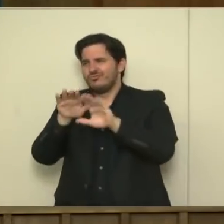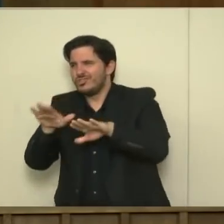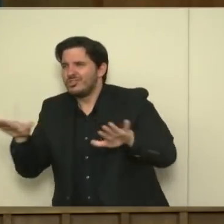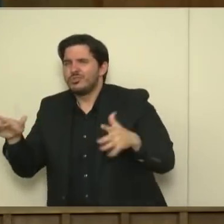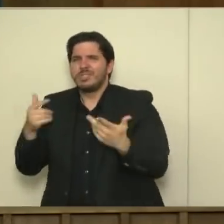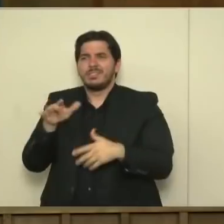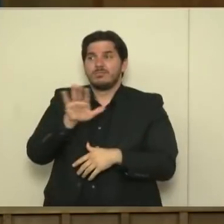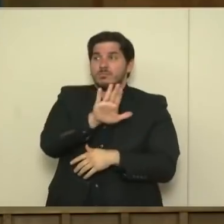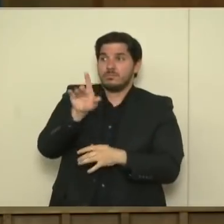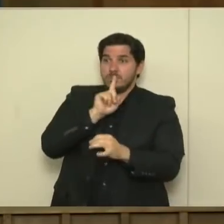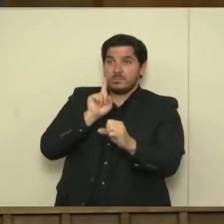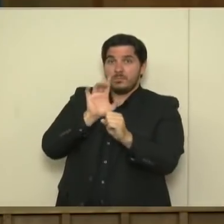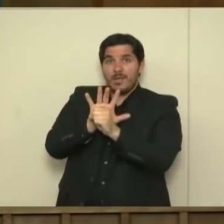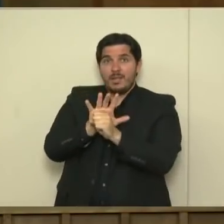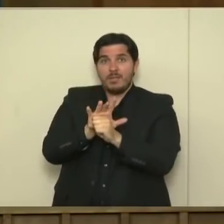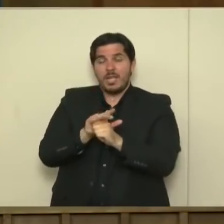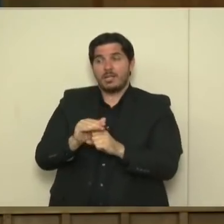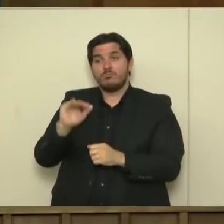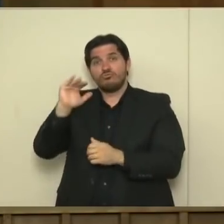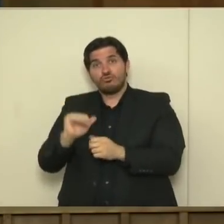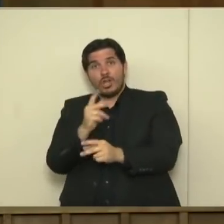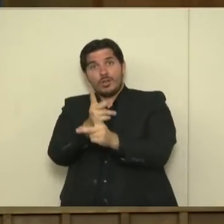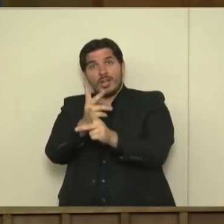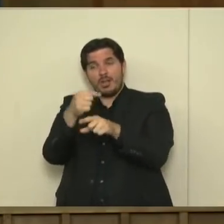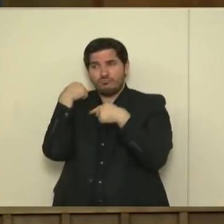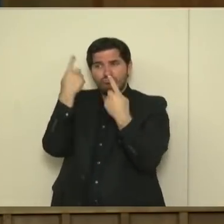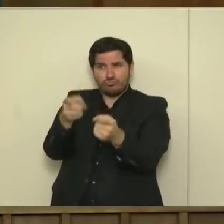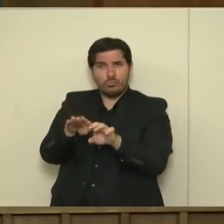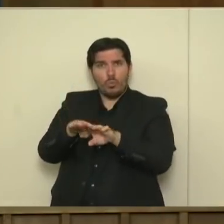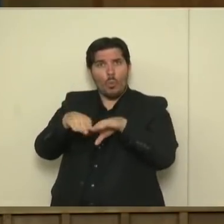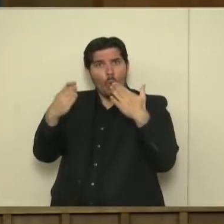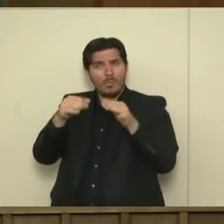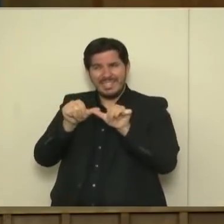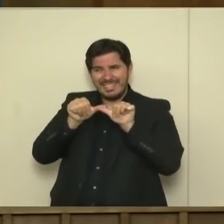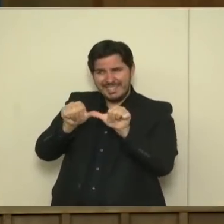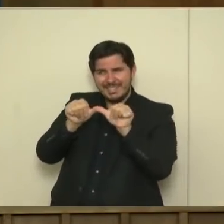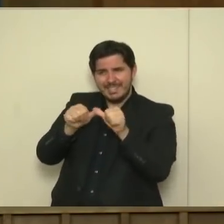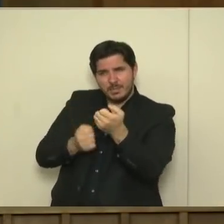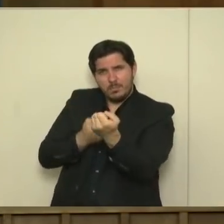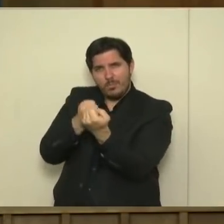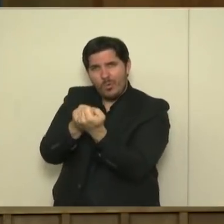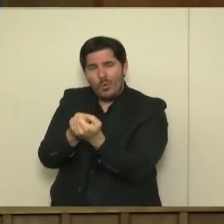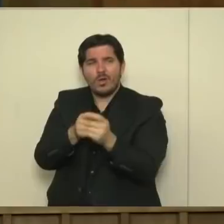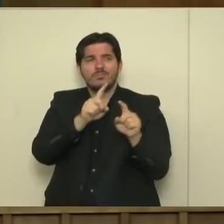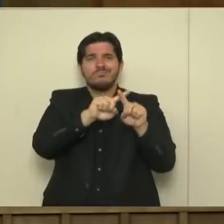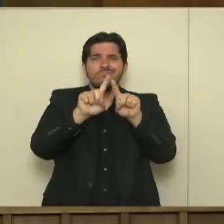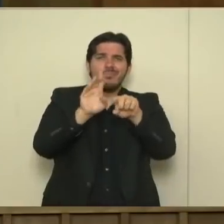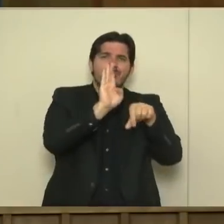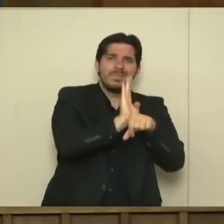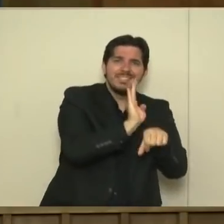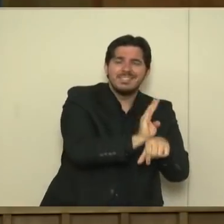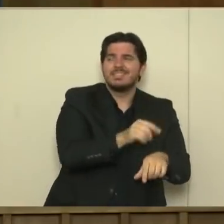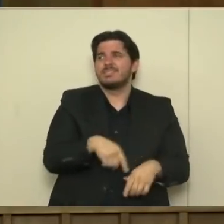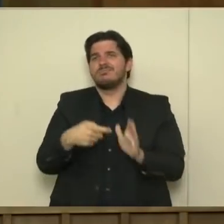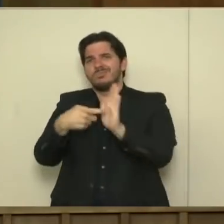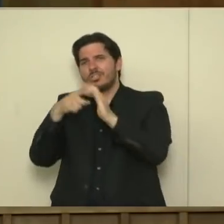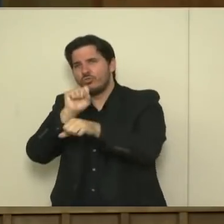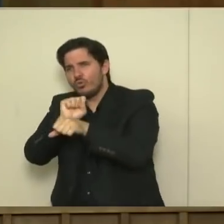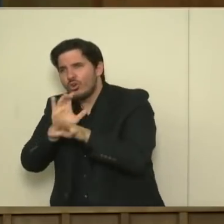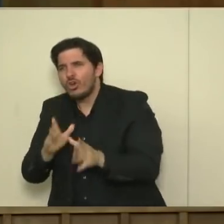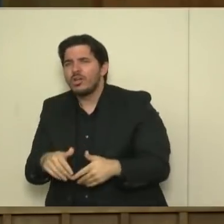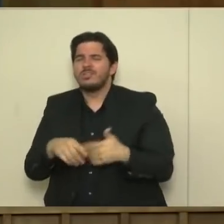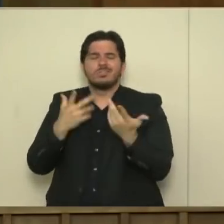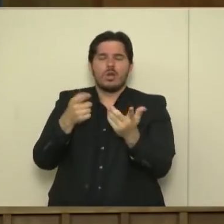to keep childcare open and supporting our essential workers and businesses. So thanks to all of you